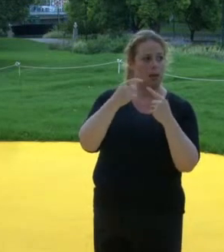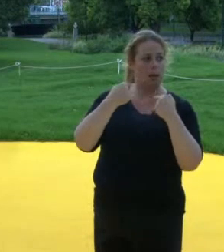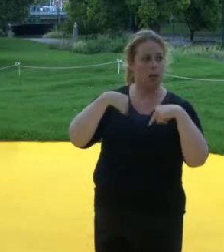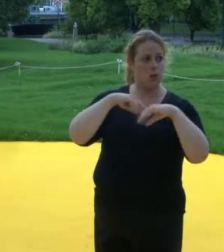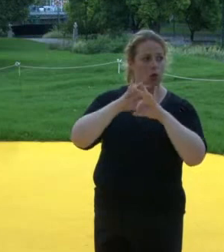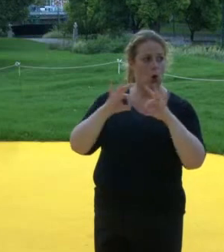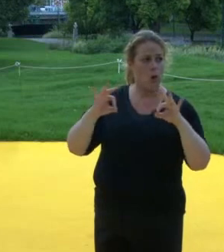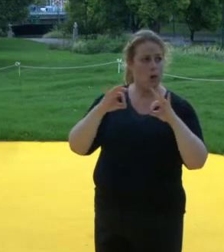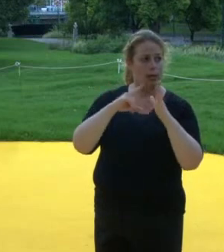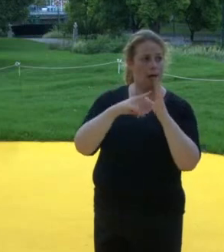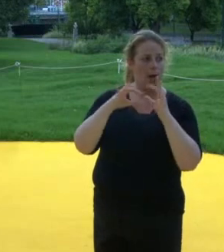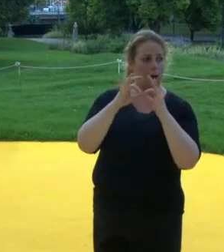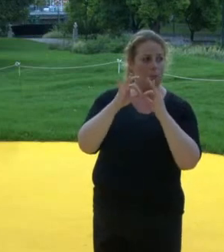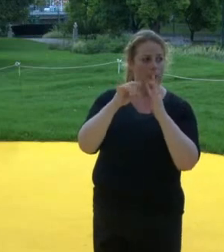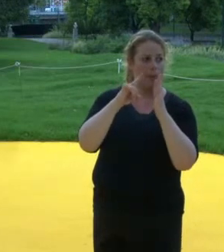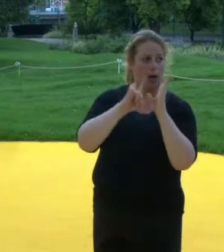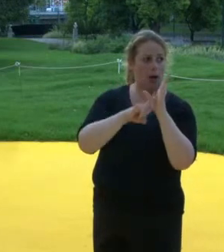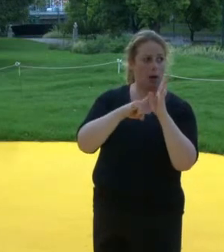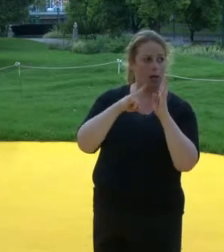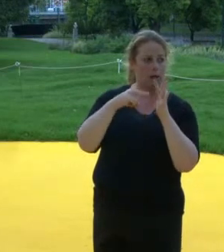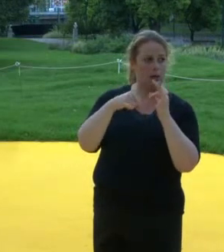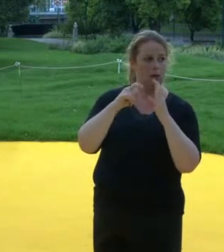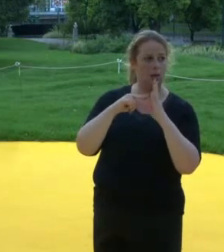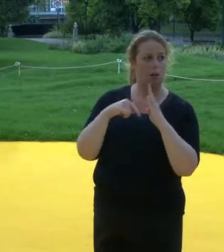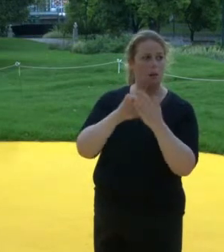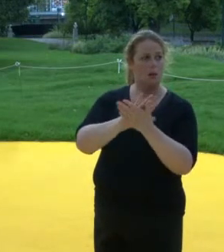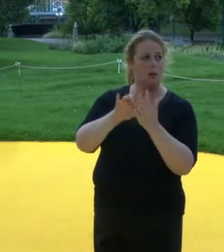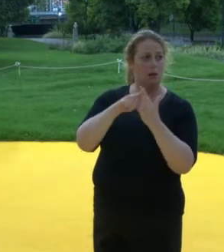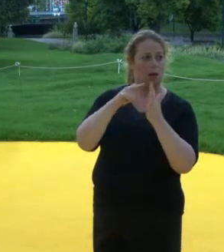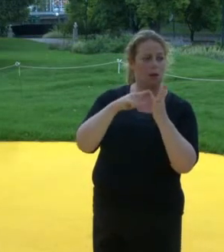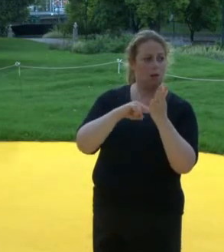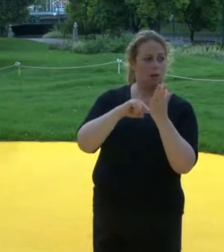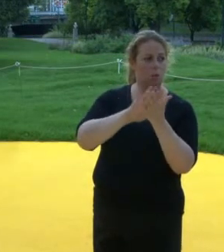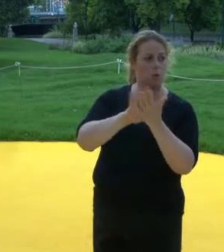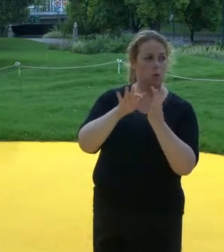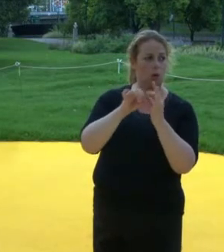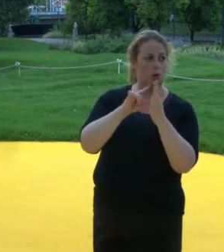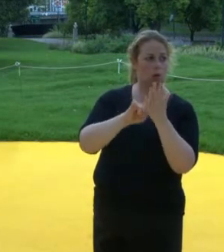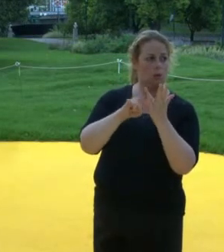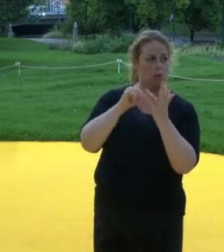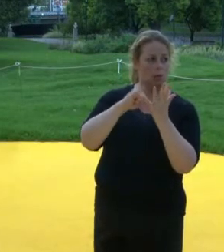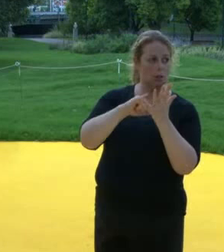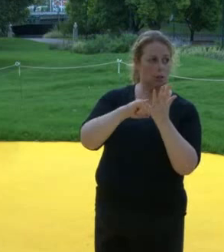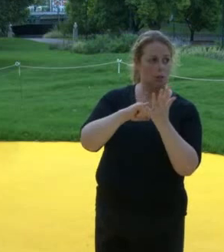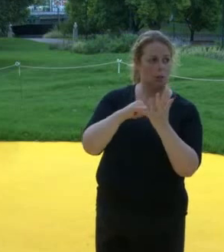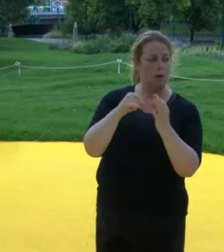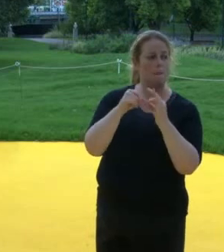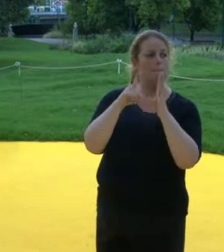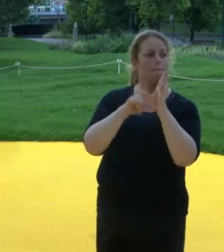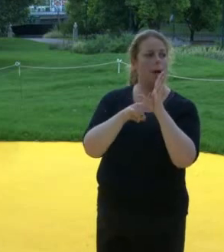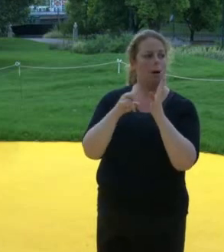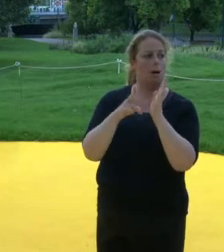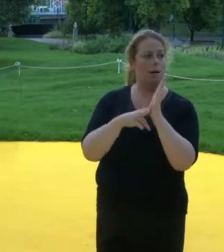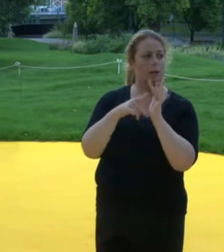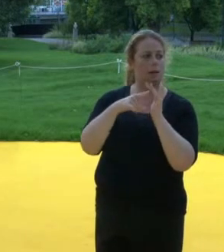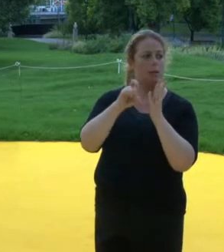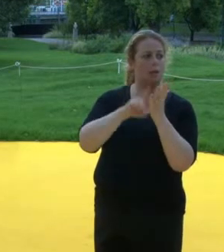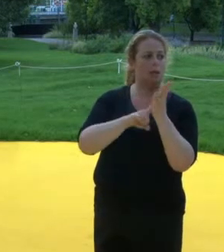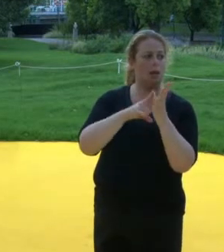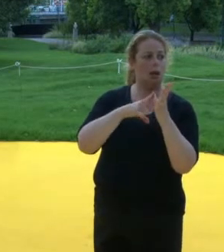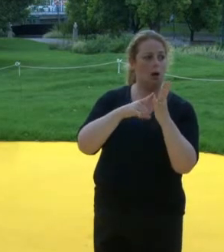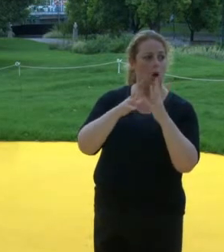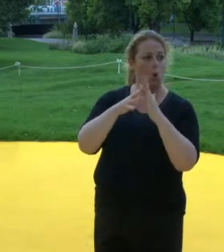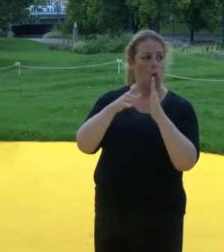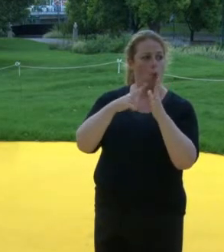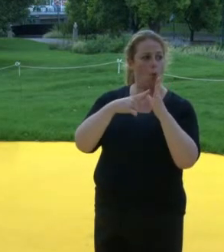The winner for the award for unpublished manuscript will receive $15,000 in prize money.